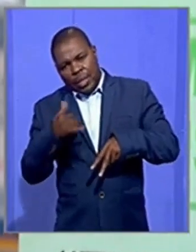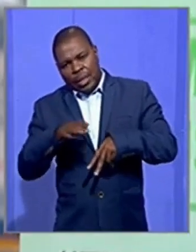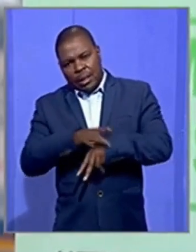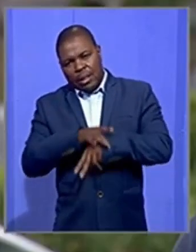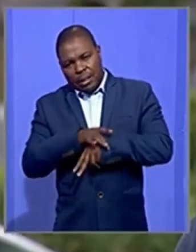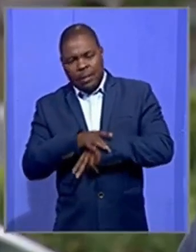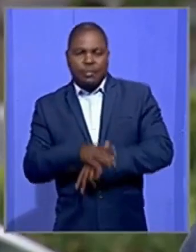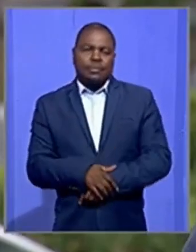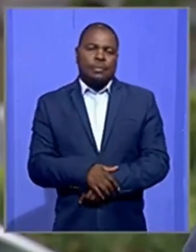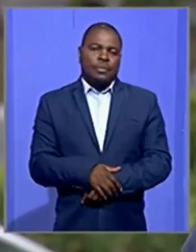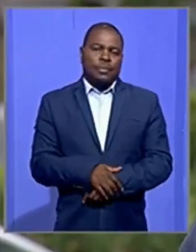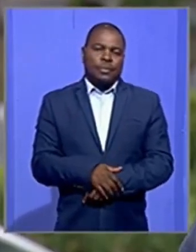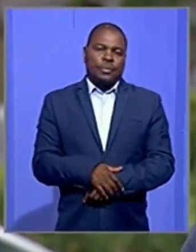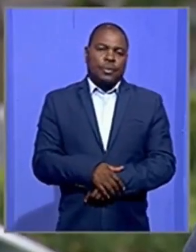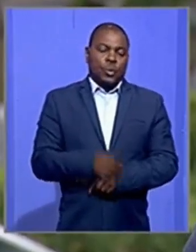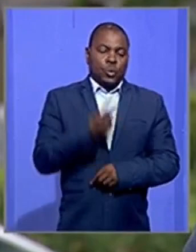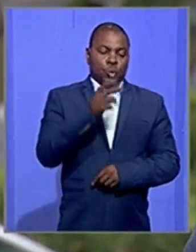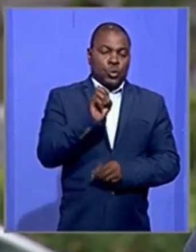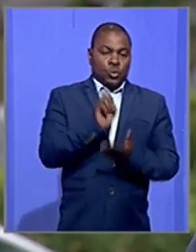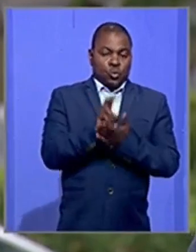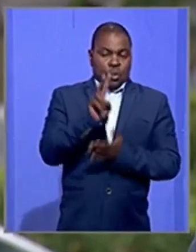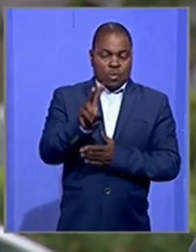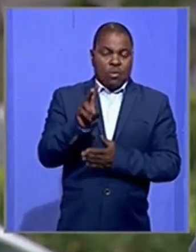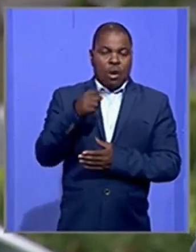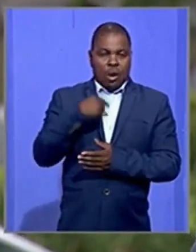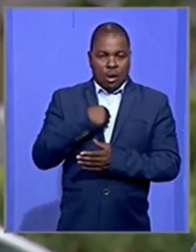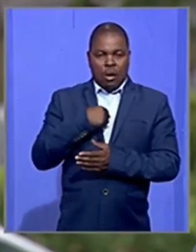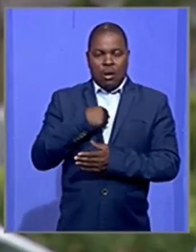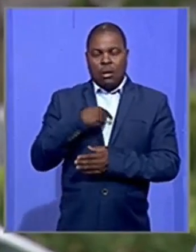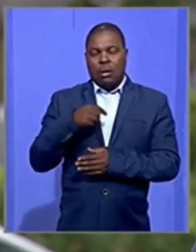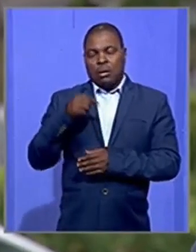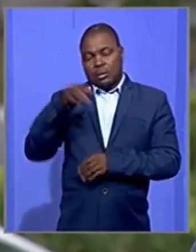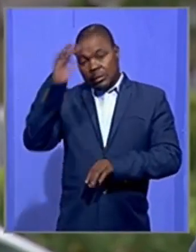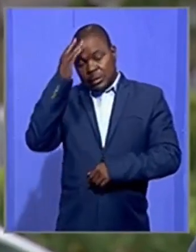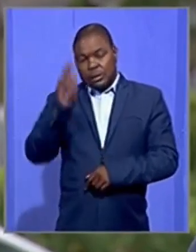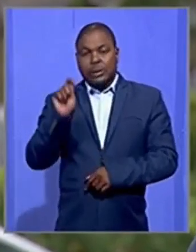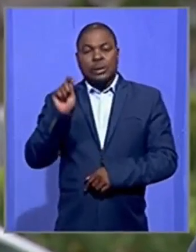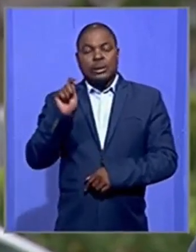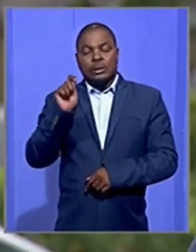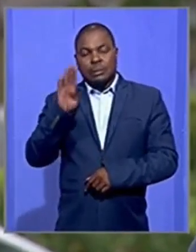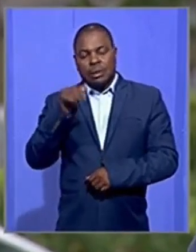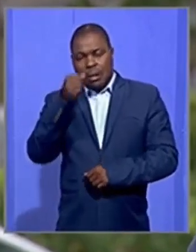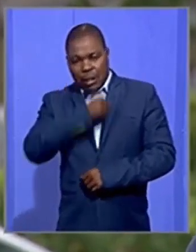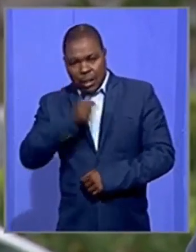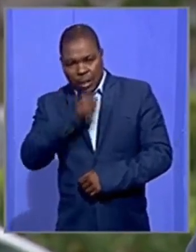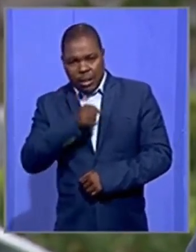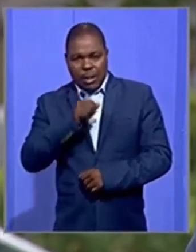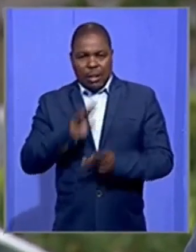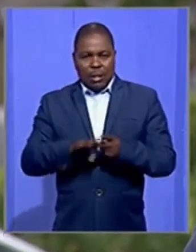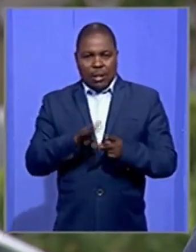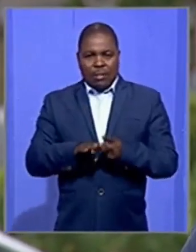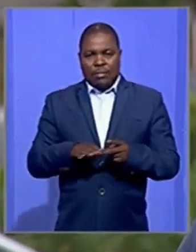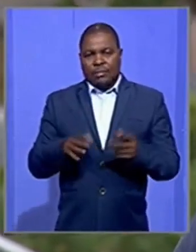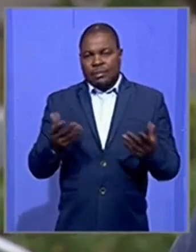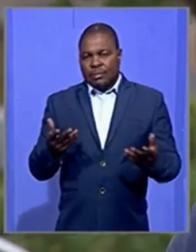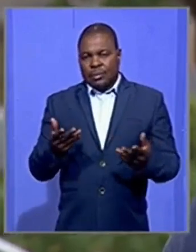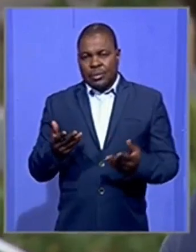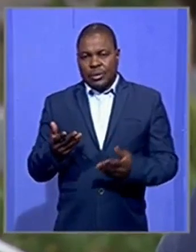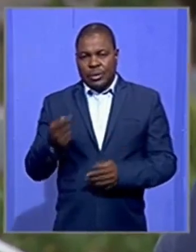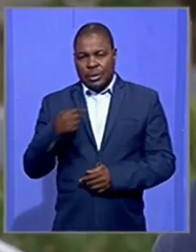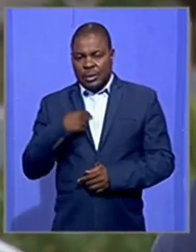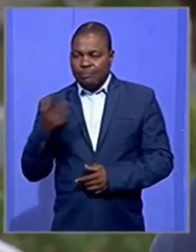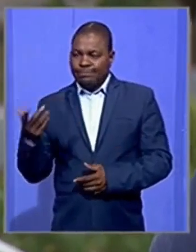mokoting. Ka 2012 ke ile ka ba le TV. Then below after that I patale but lam sa